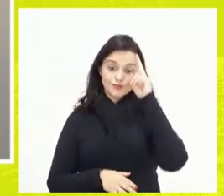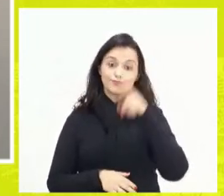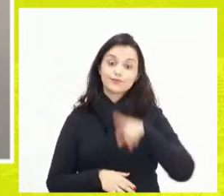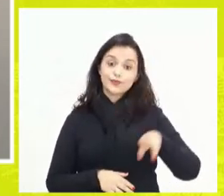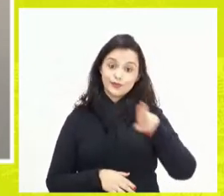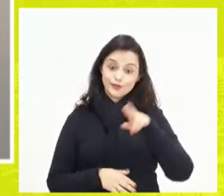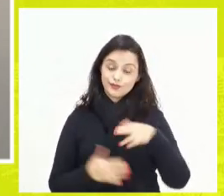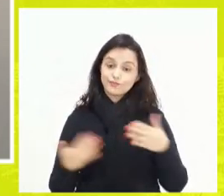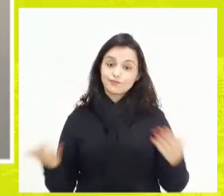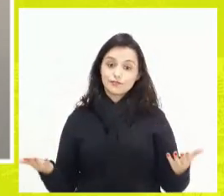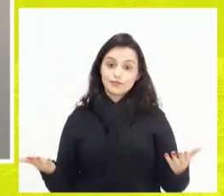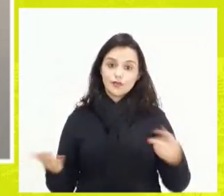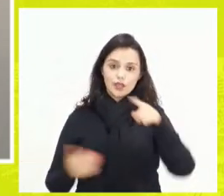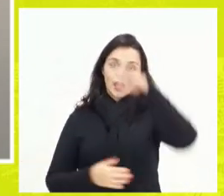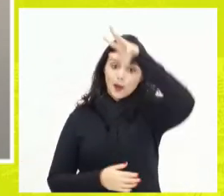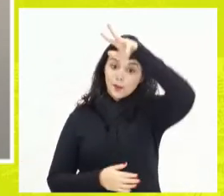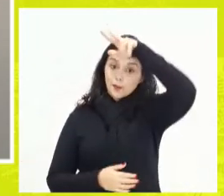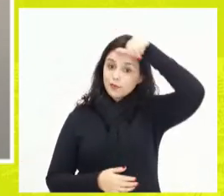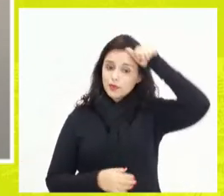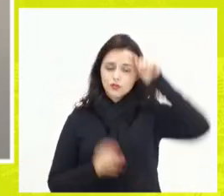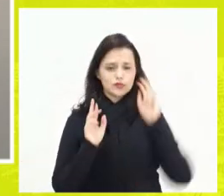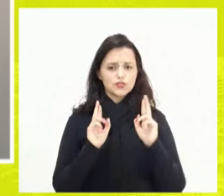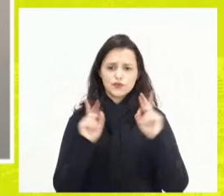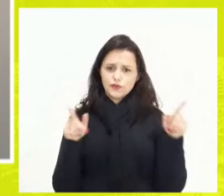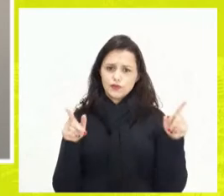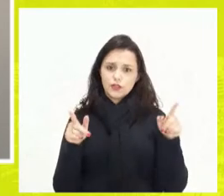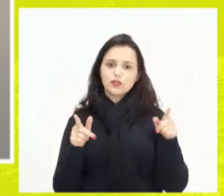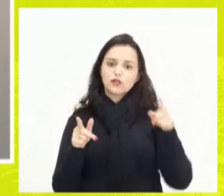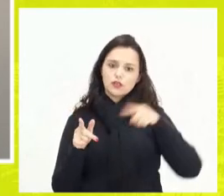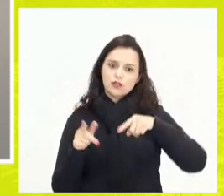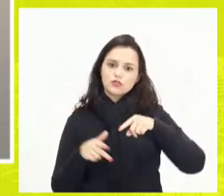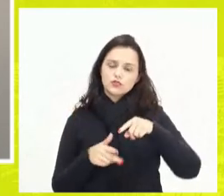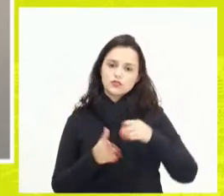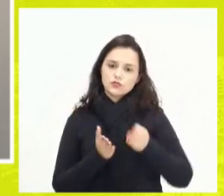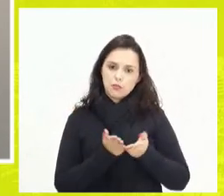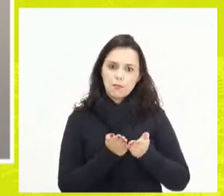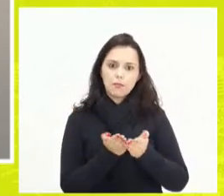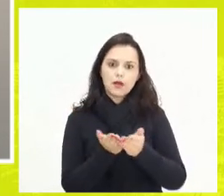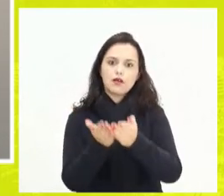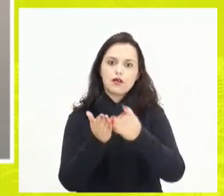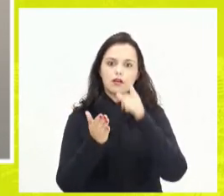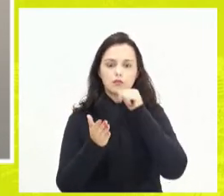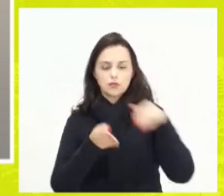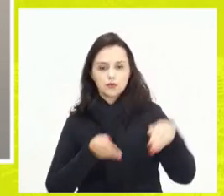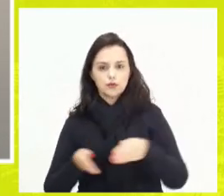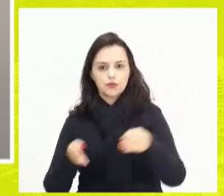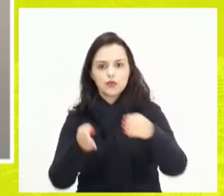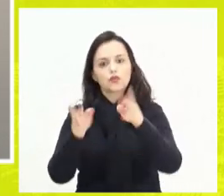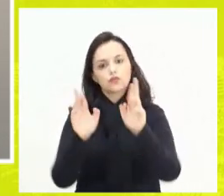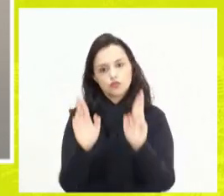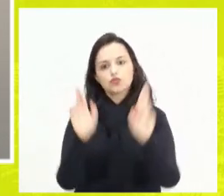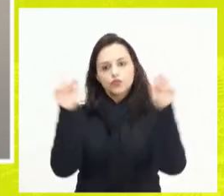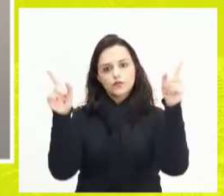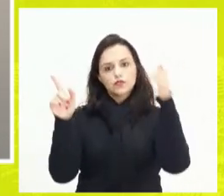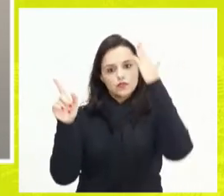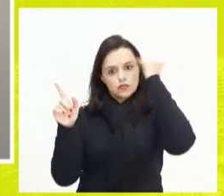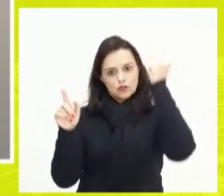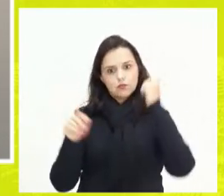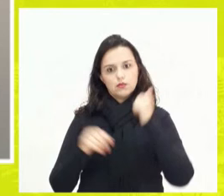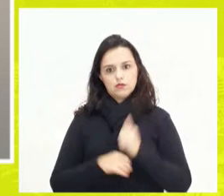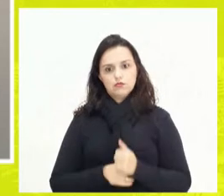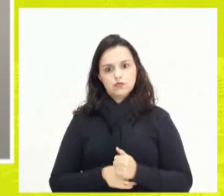mean we're speaking about the amazon of course you know and it's hard there are rivers there are late they're